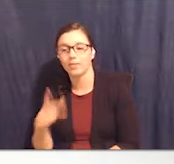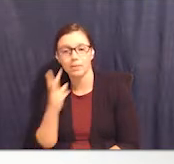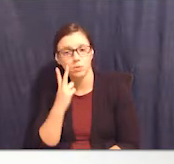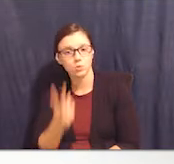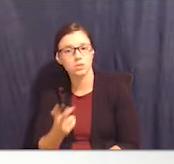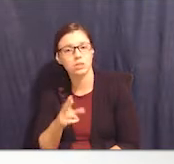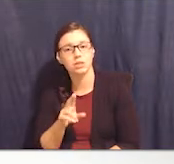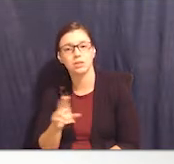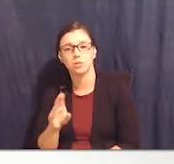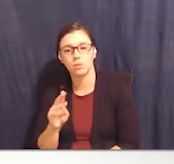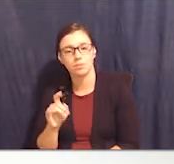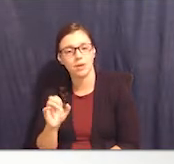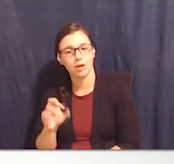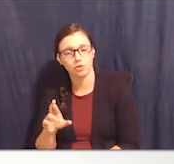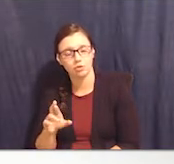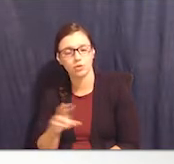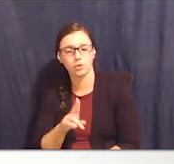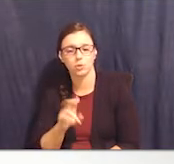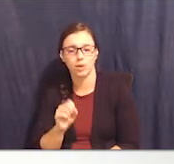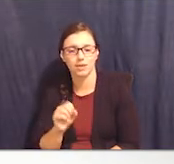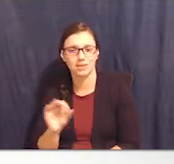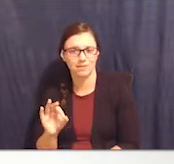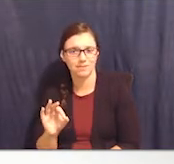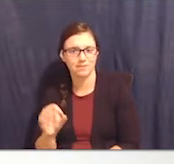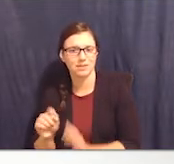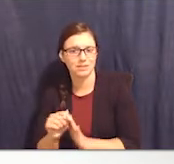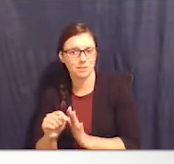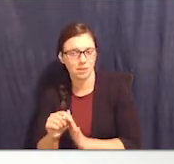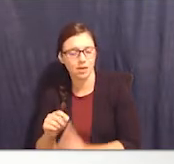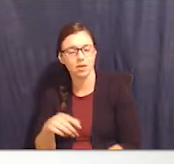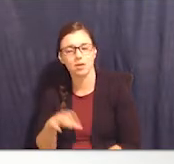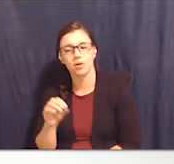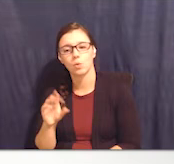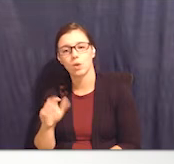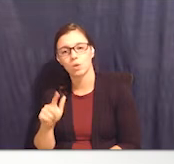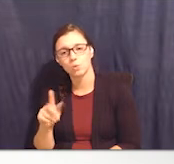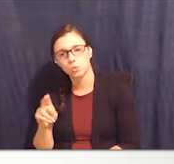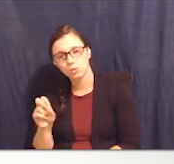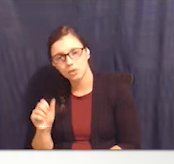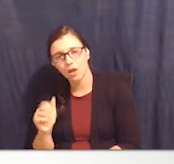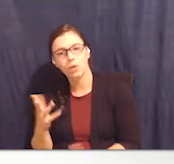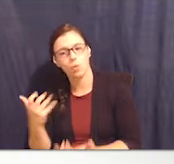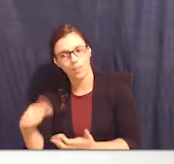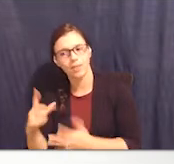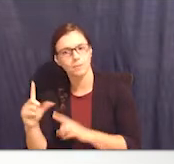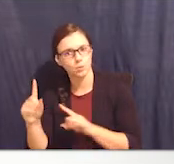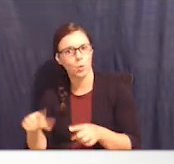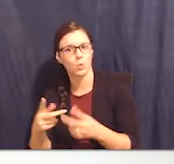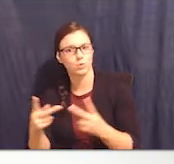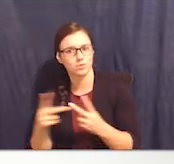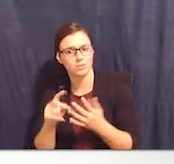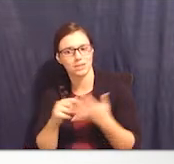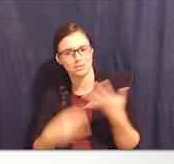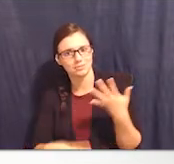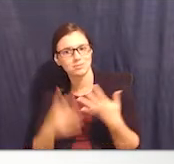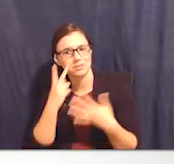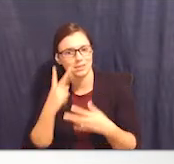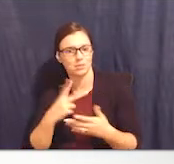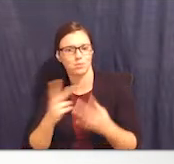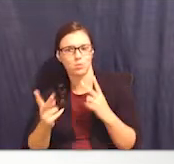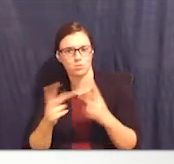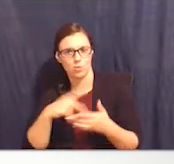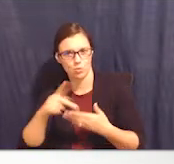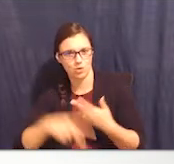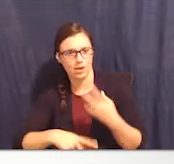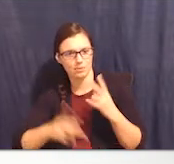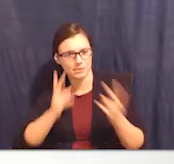How many of you guys are still connected with a K-12? Okay, so you guys